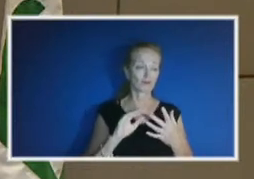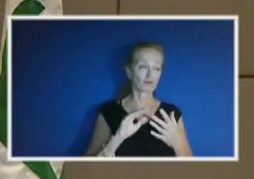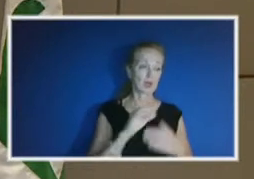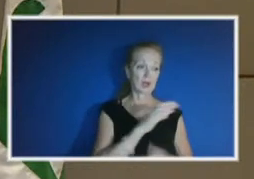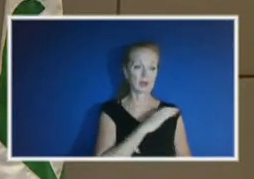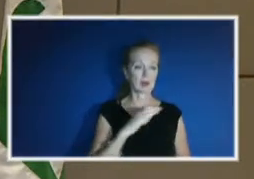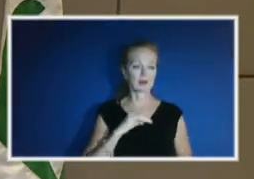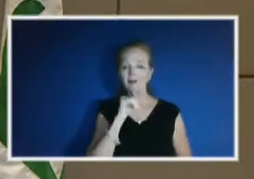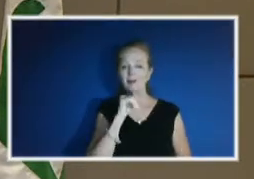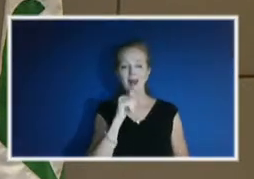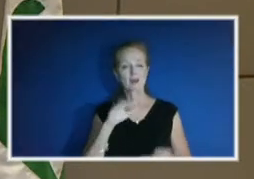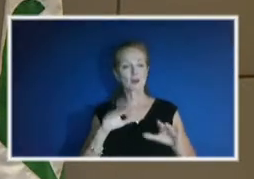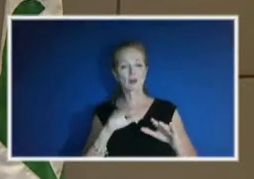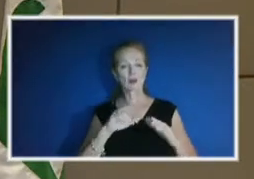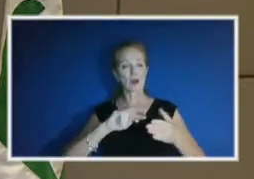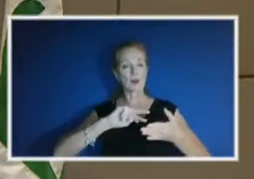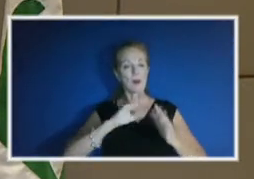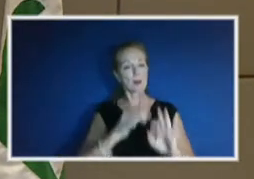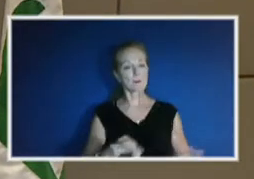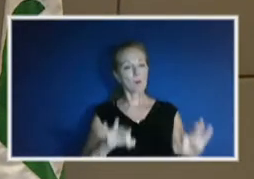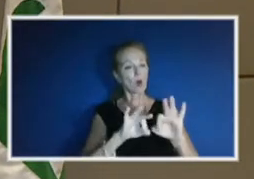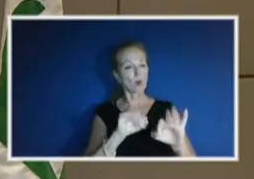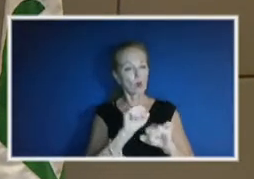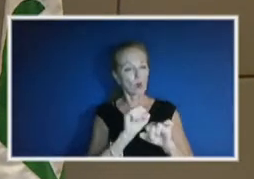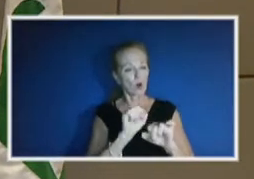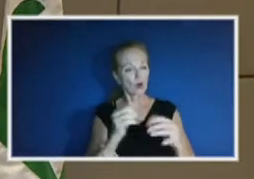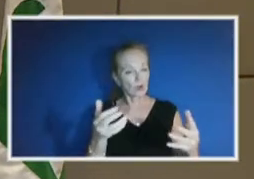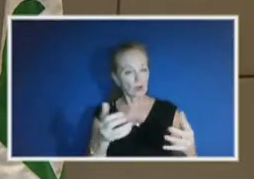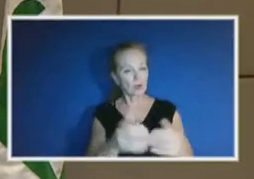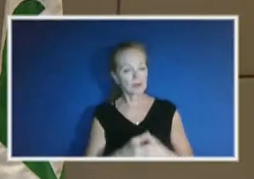meaningful work. And I would like to offer you this.